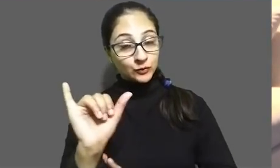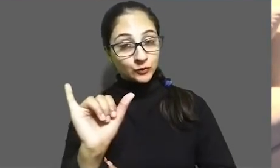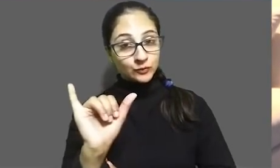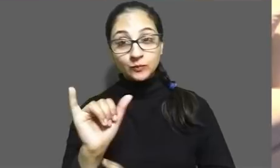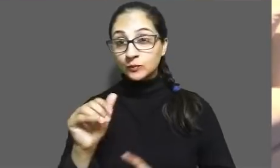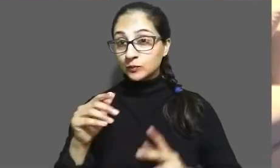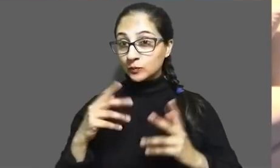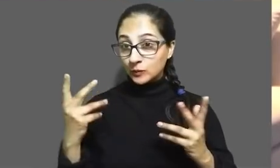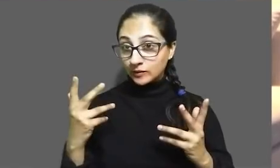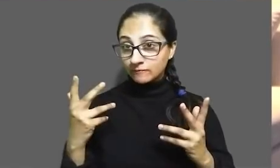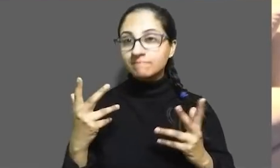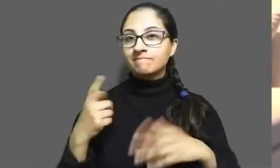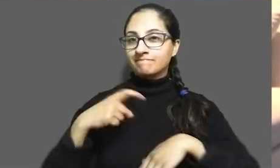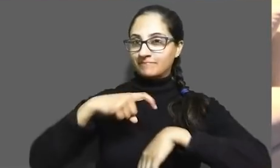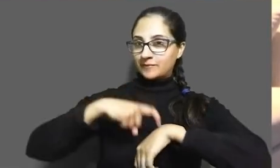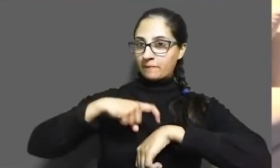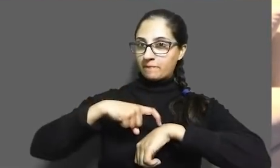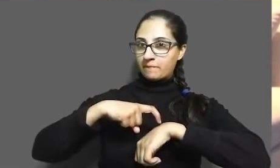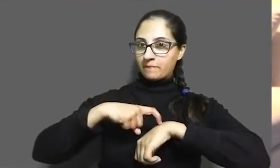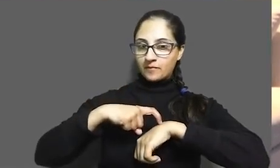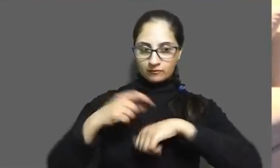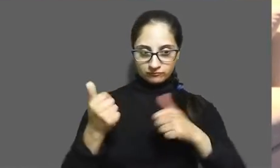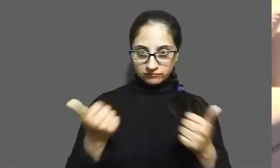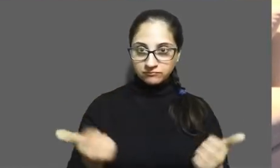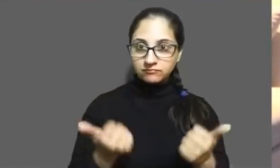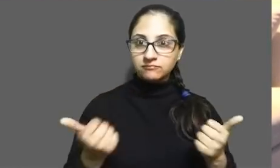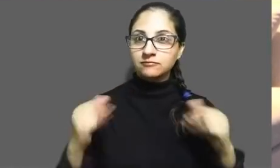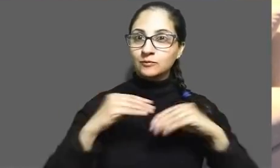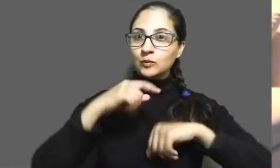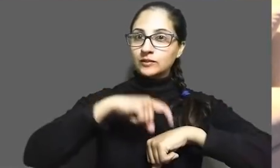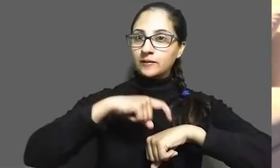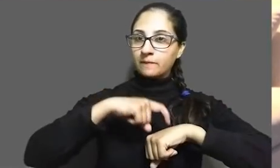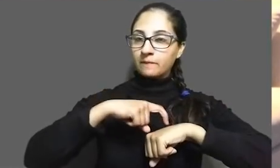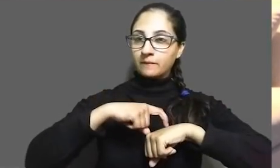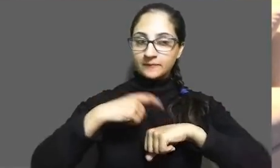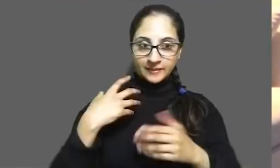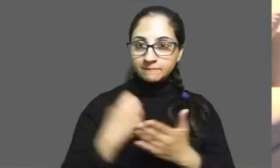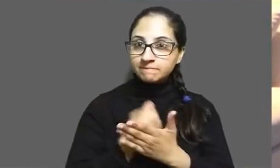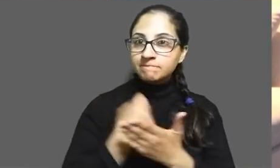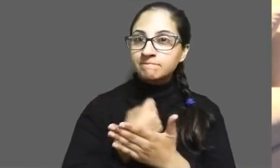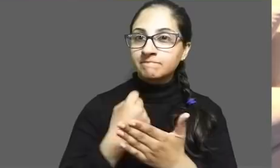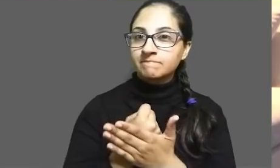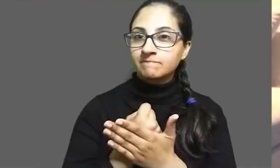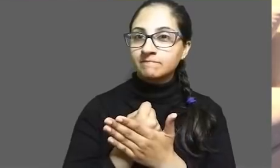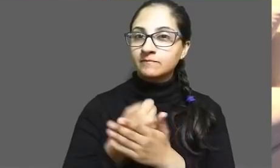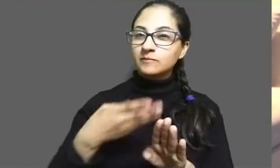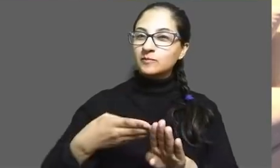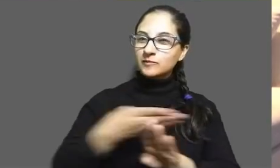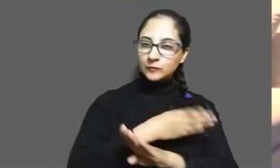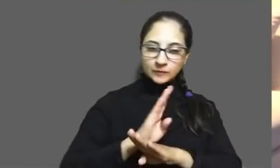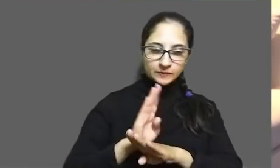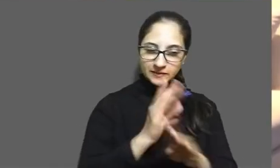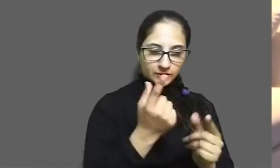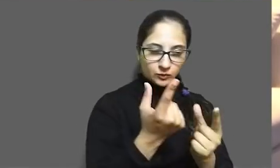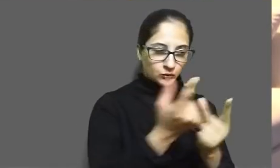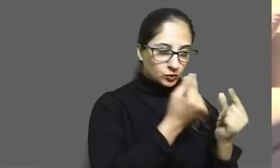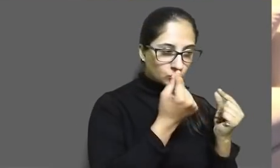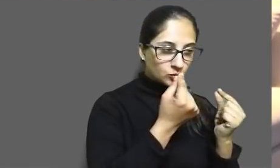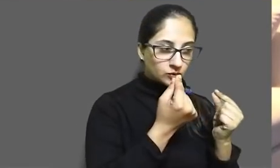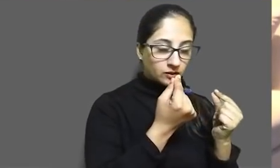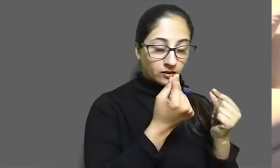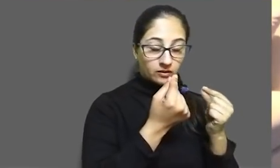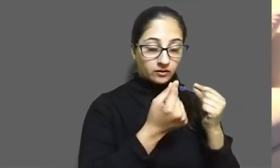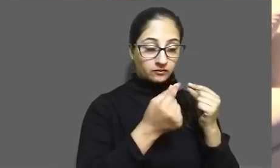that time is one of those. Having the time to do the things that I didn't have time to do